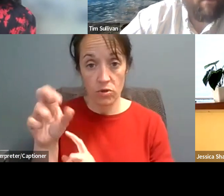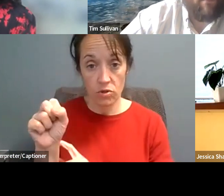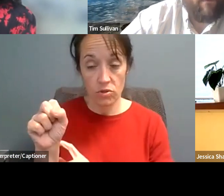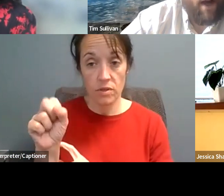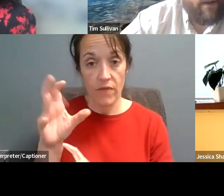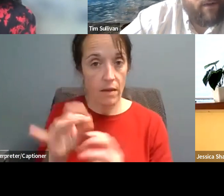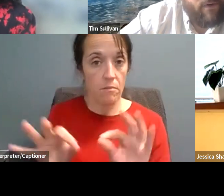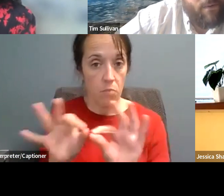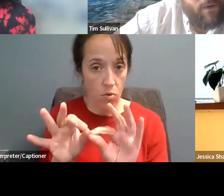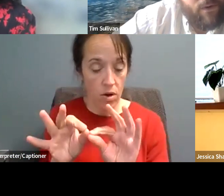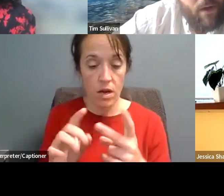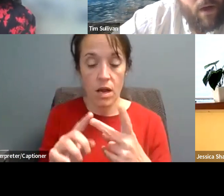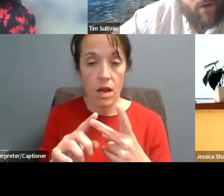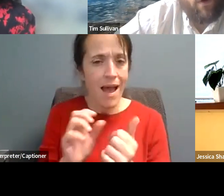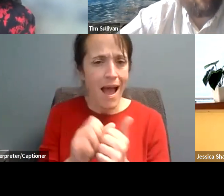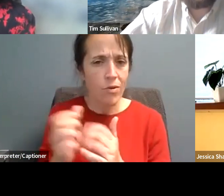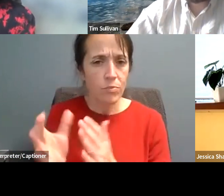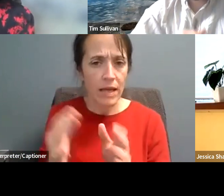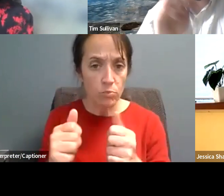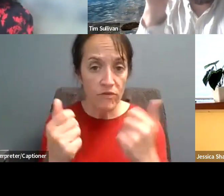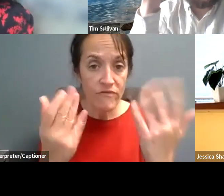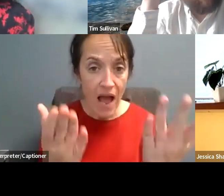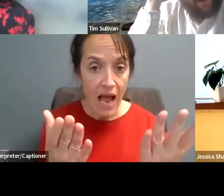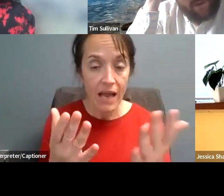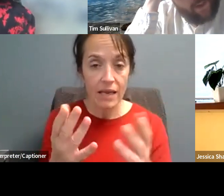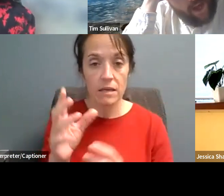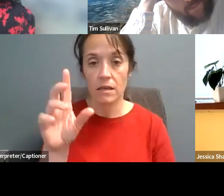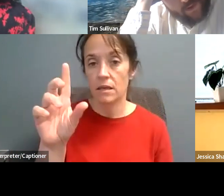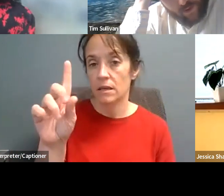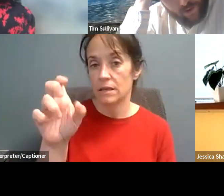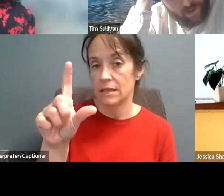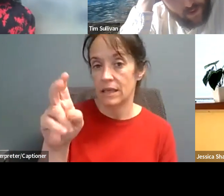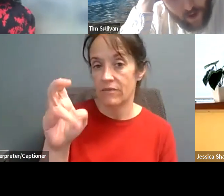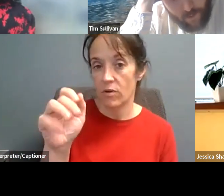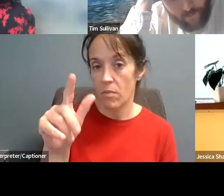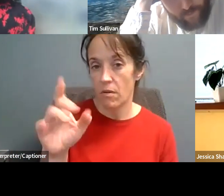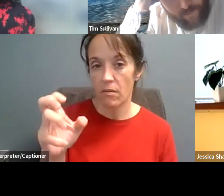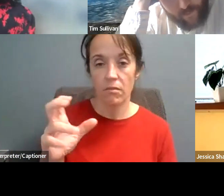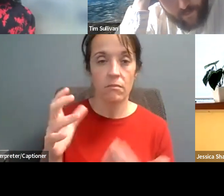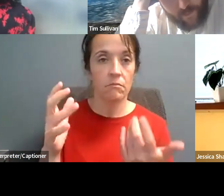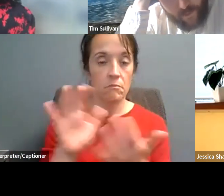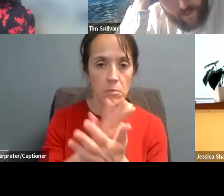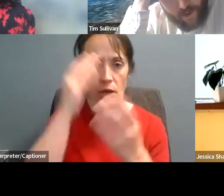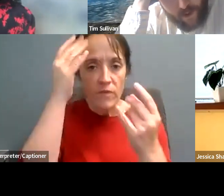you plan to provide deliverables. So for each of those steps, I